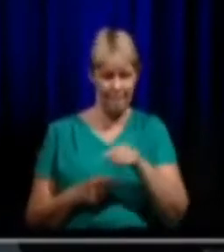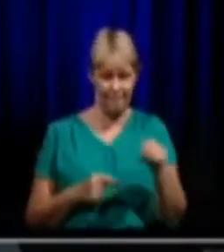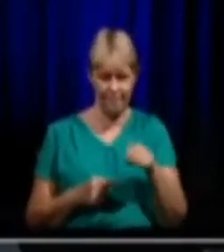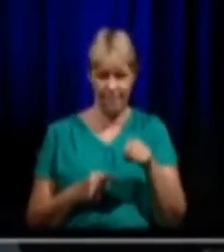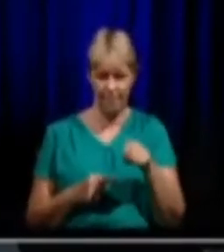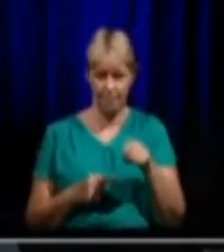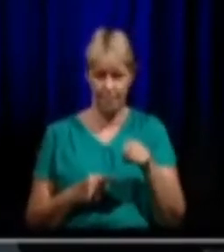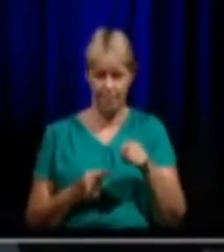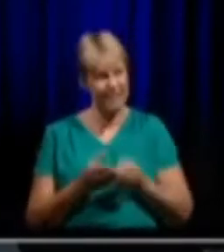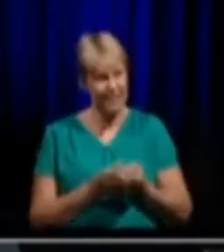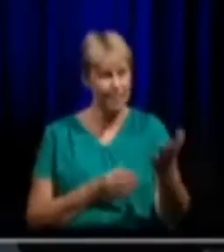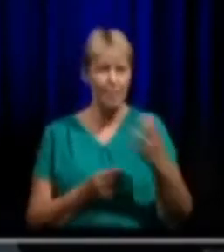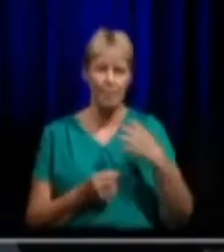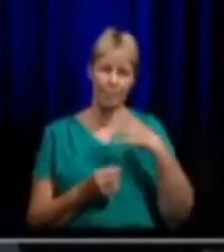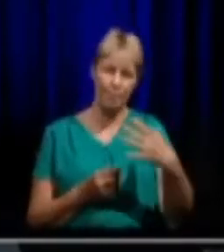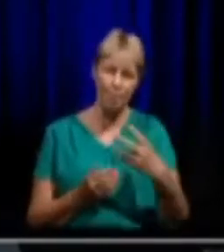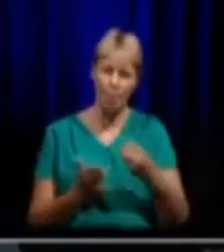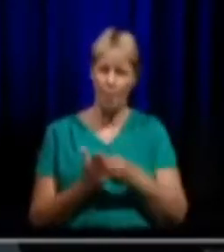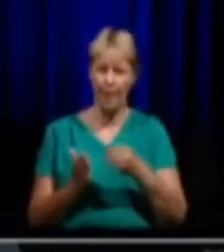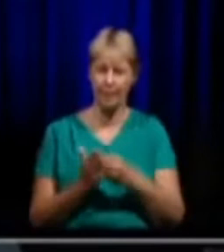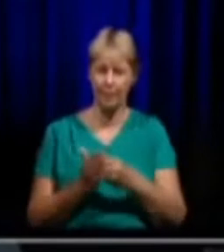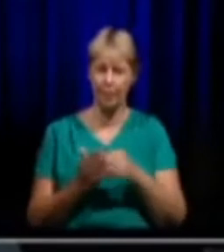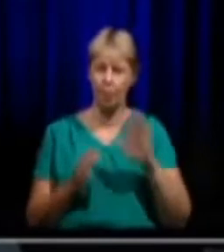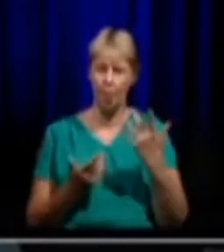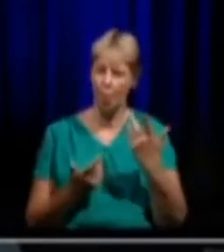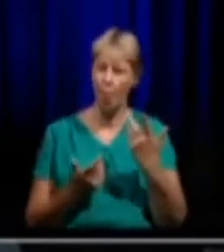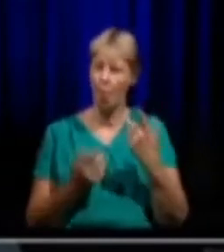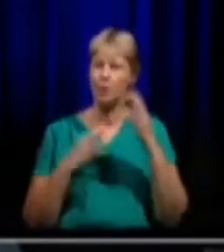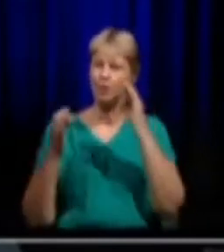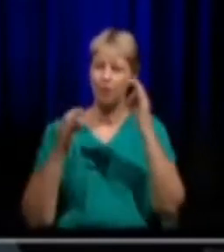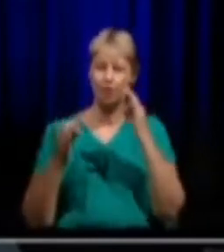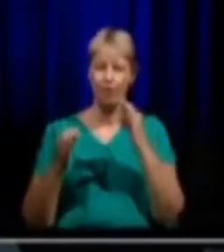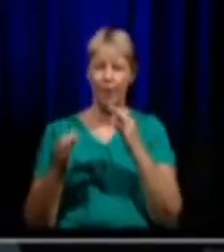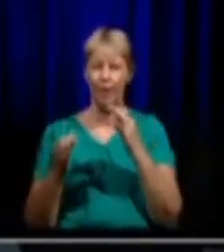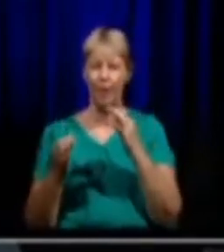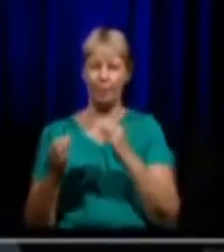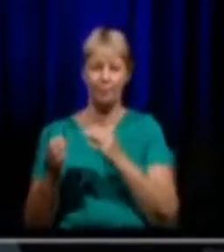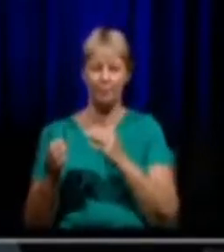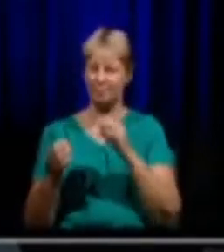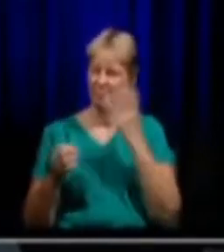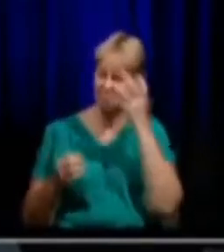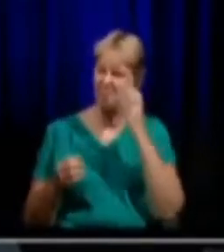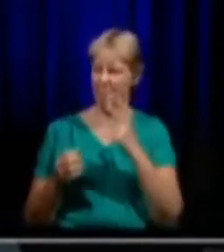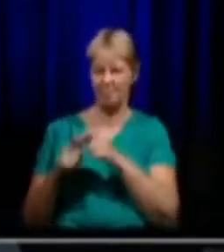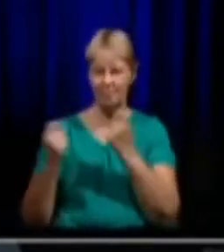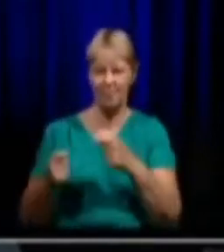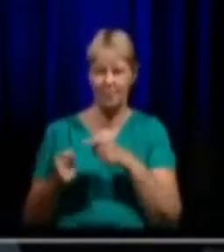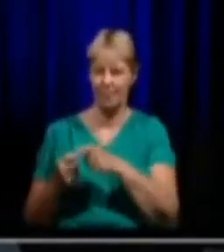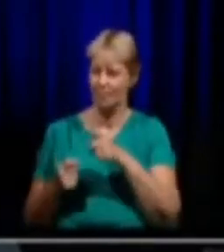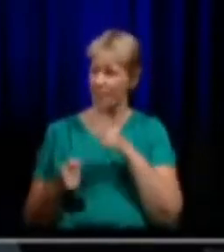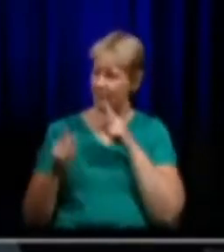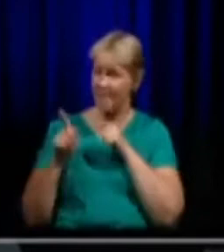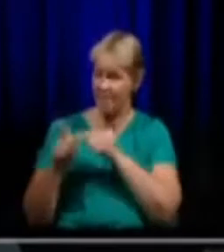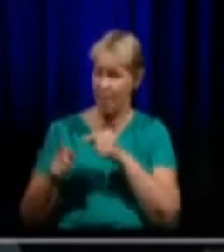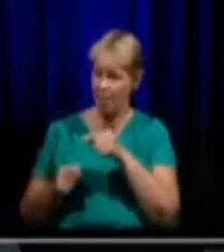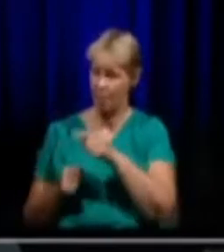more money in that direction. Or if we see on social media all the flashy things that people have, the purchases, and again, this is real life. This is what people do.